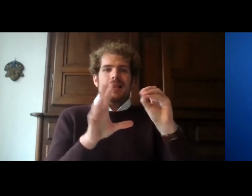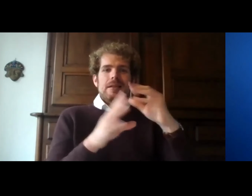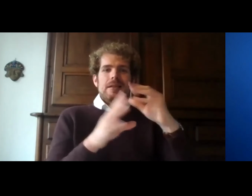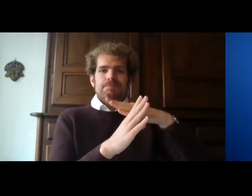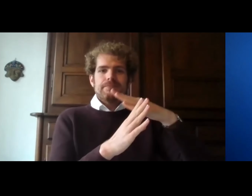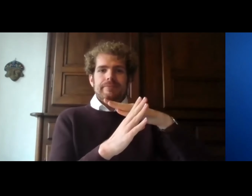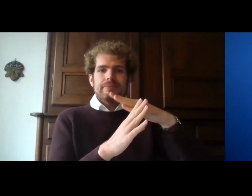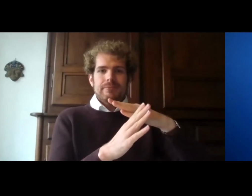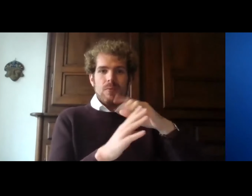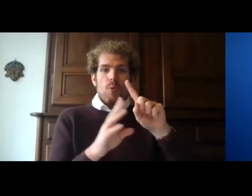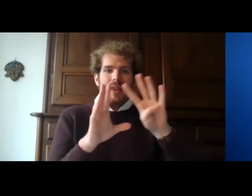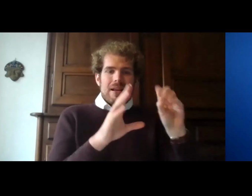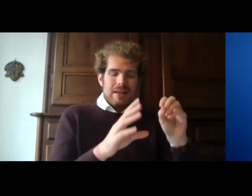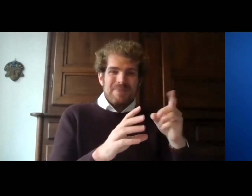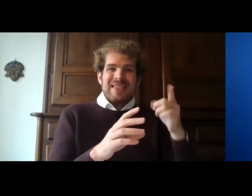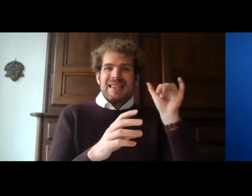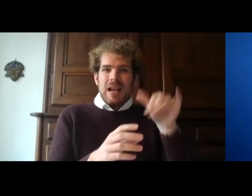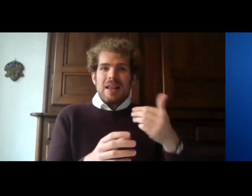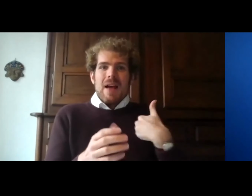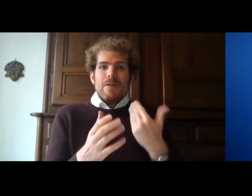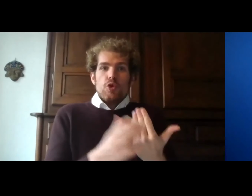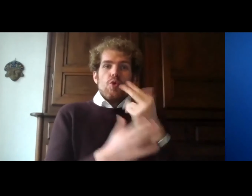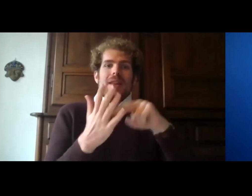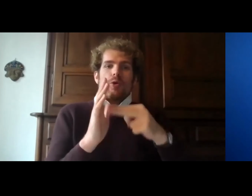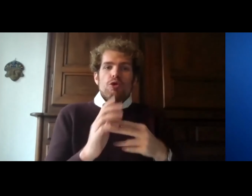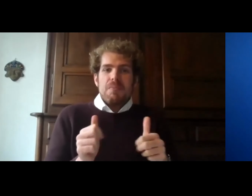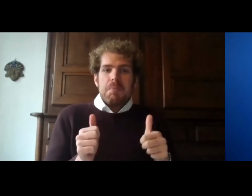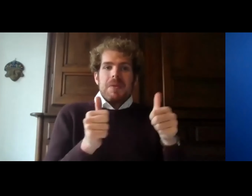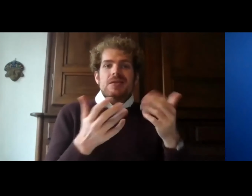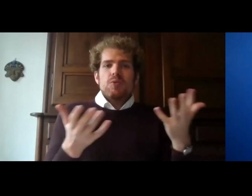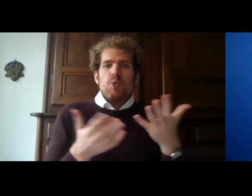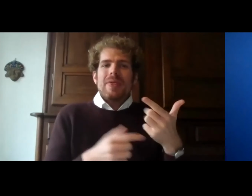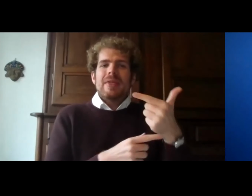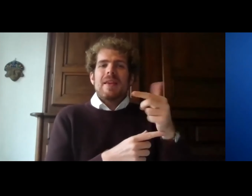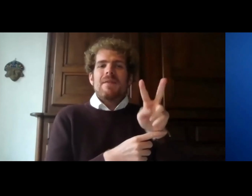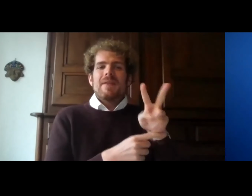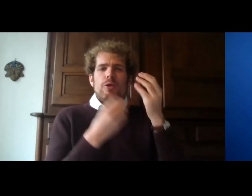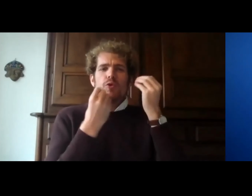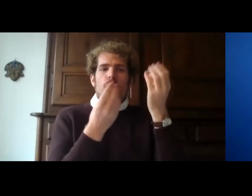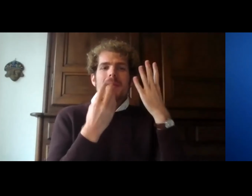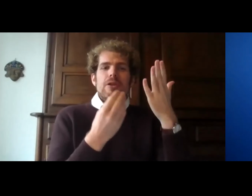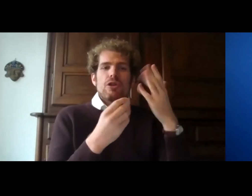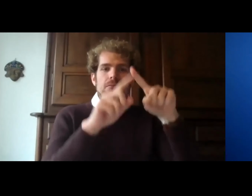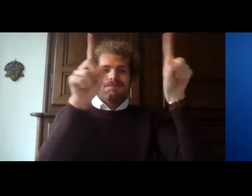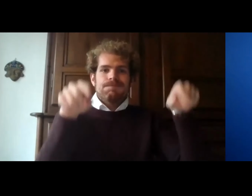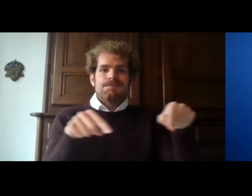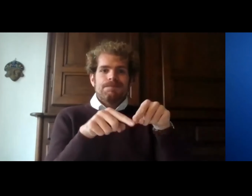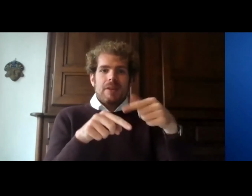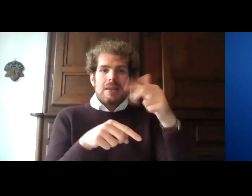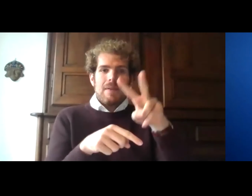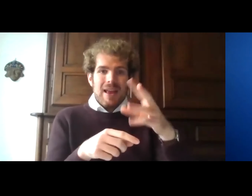So in Belgium in 1980, around that time,